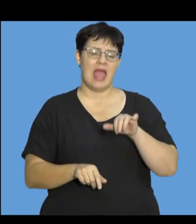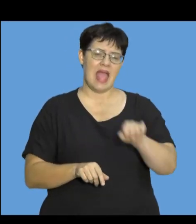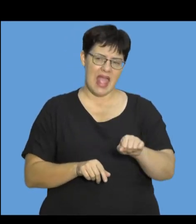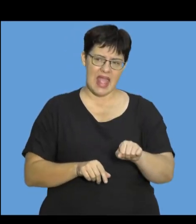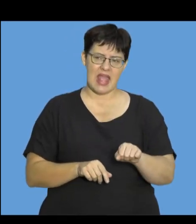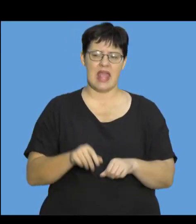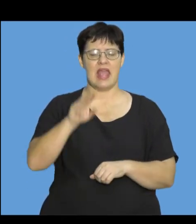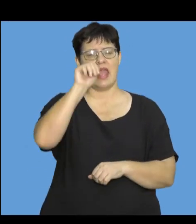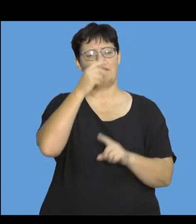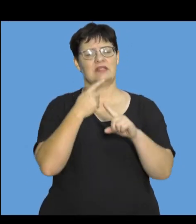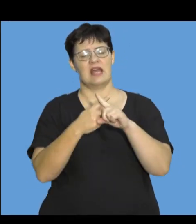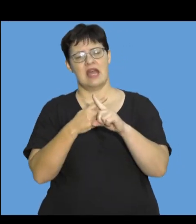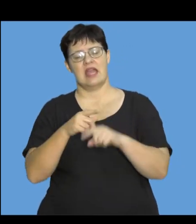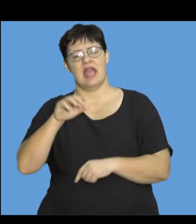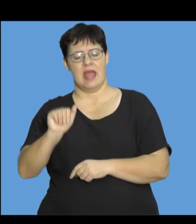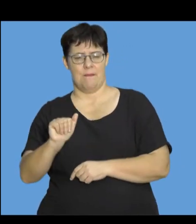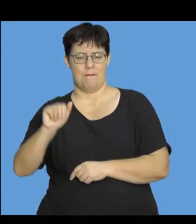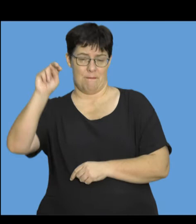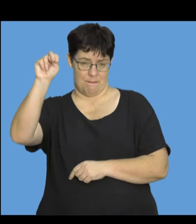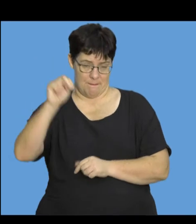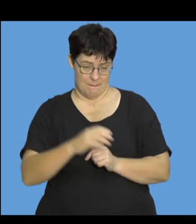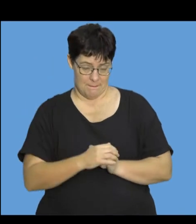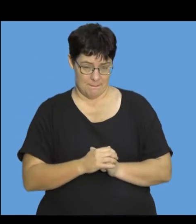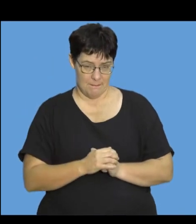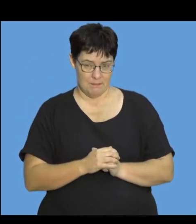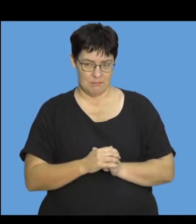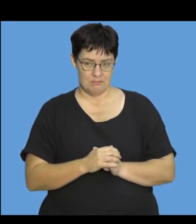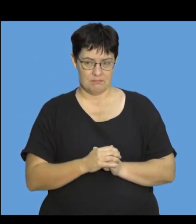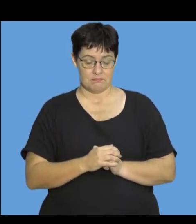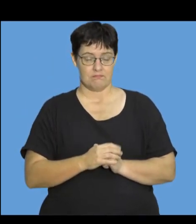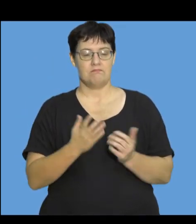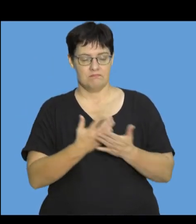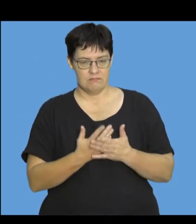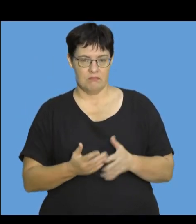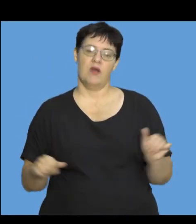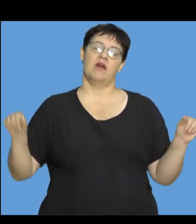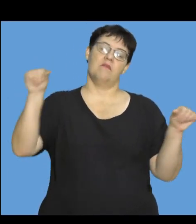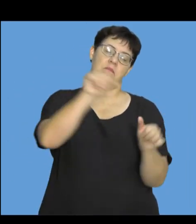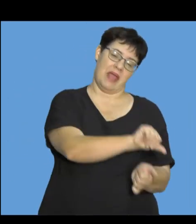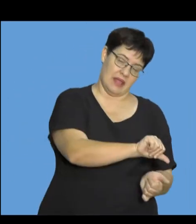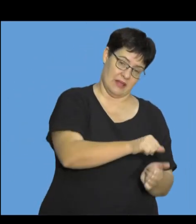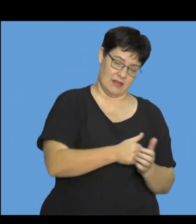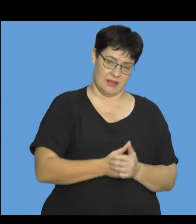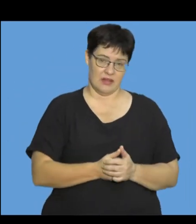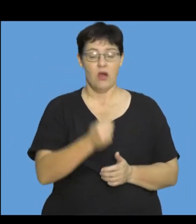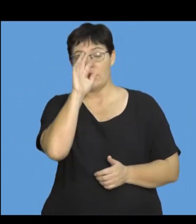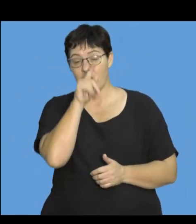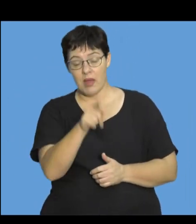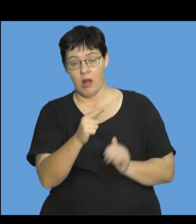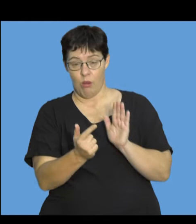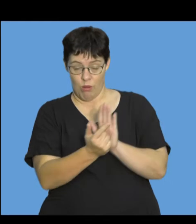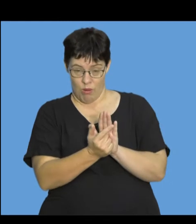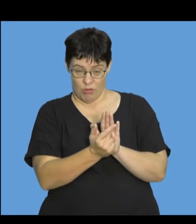exponent of m times a to the exponent of n. So it's like you are reversing it, right? Because remember, when it comes to the